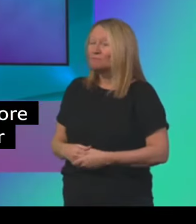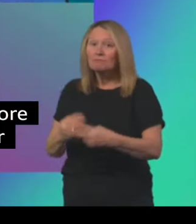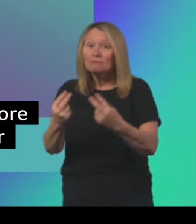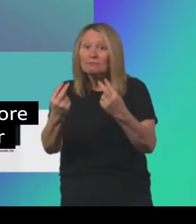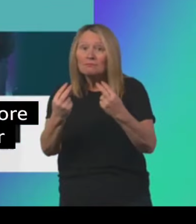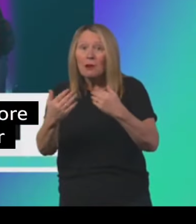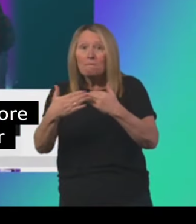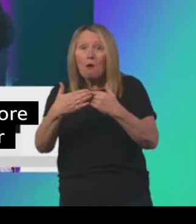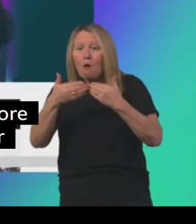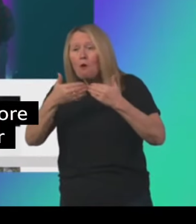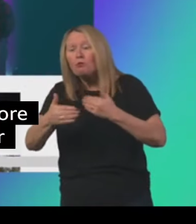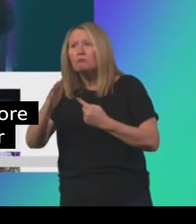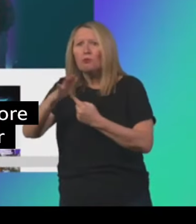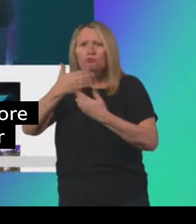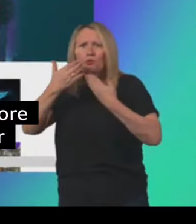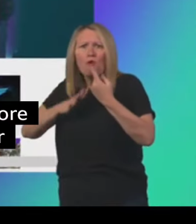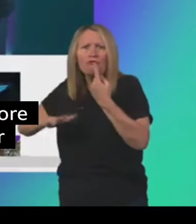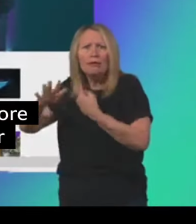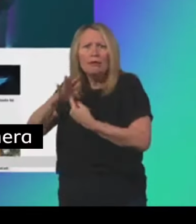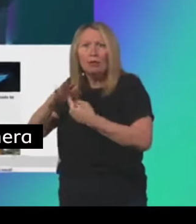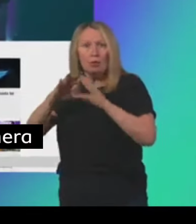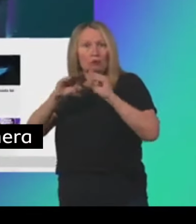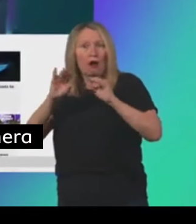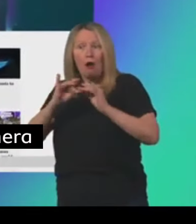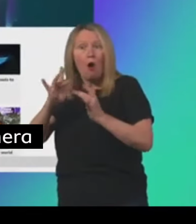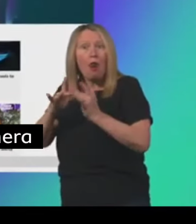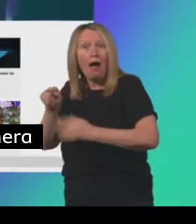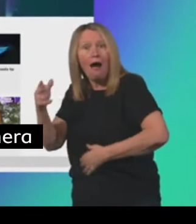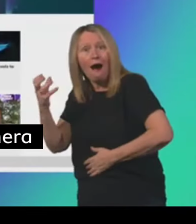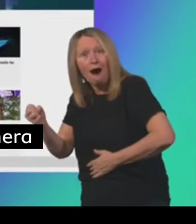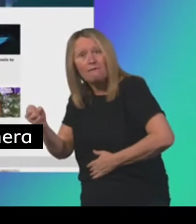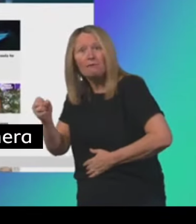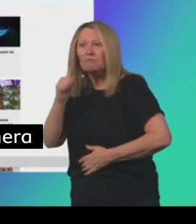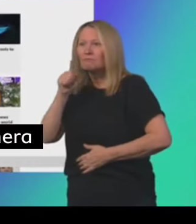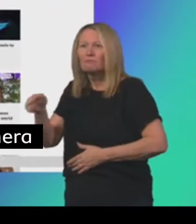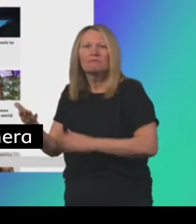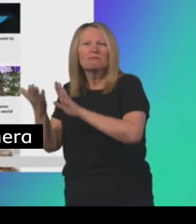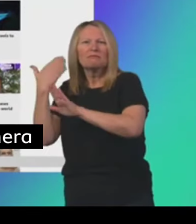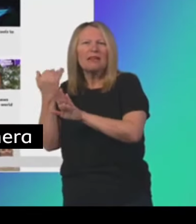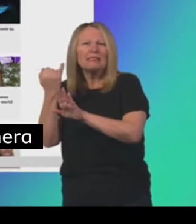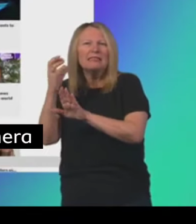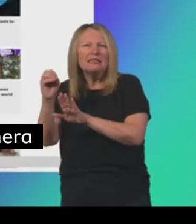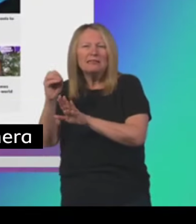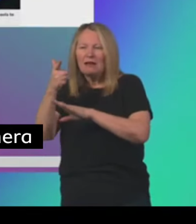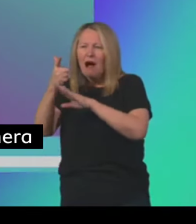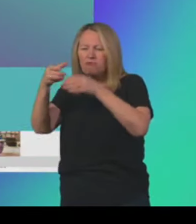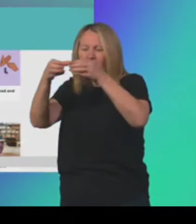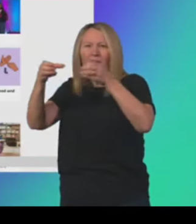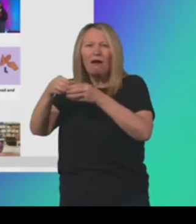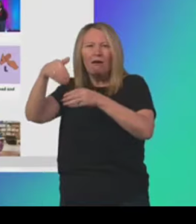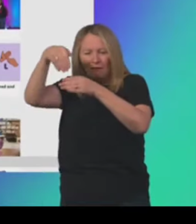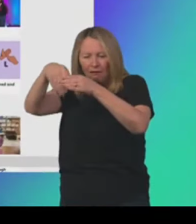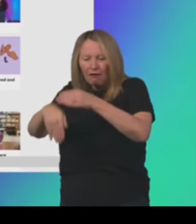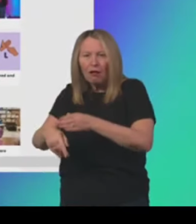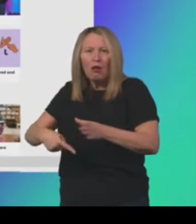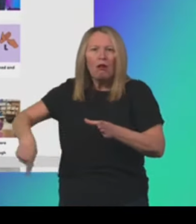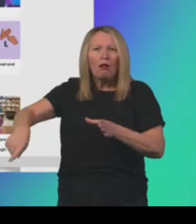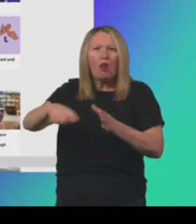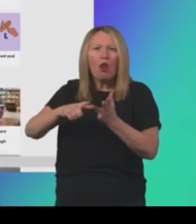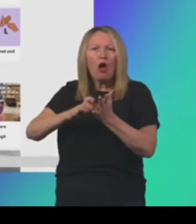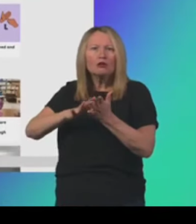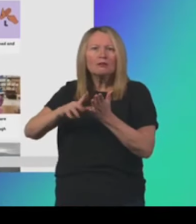up to date with loads more on the day's top stories over at Newsround Online, and find out if this 1960s camera